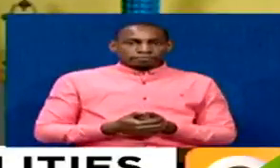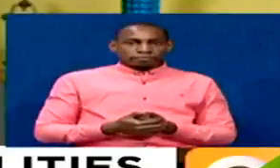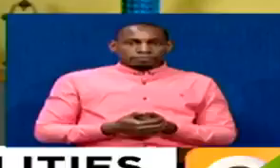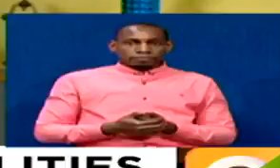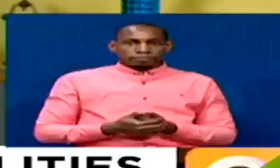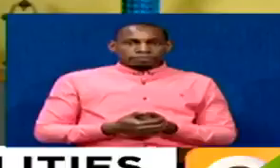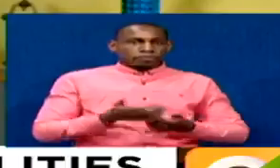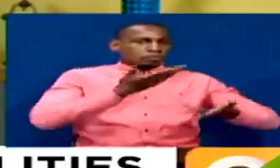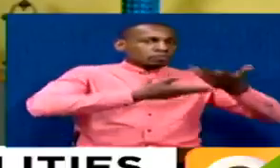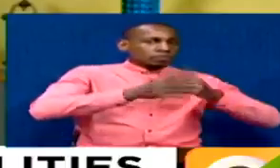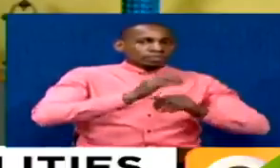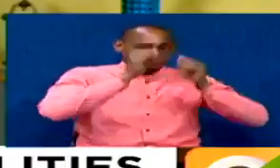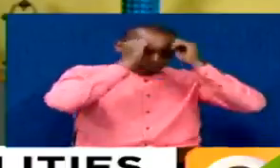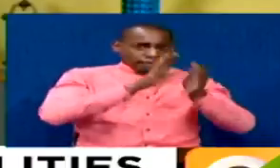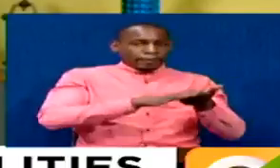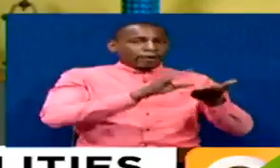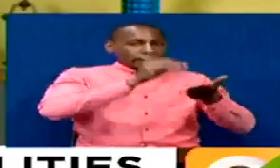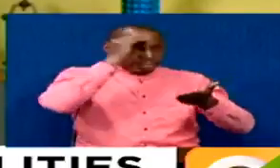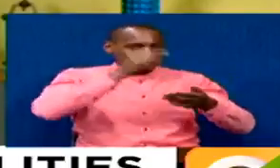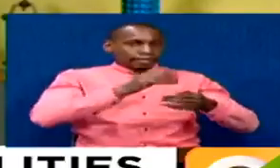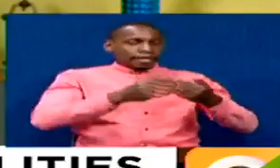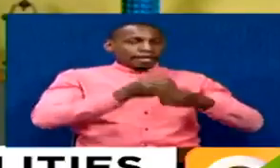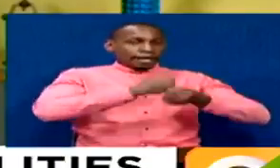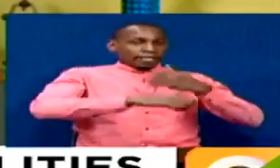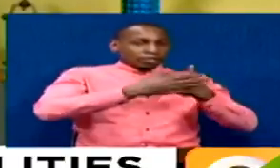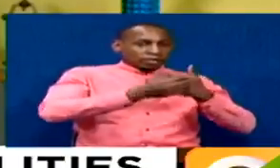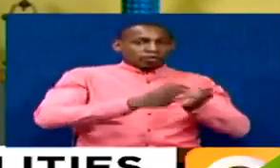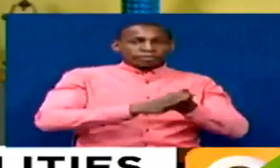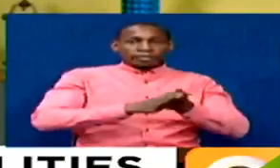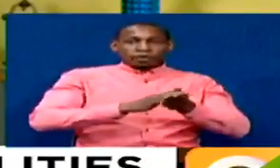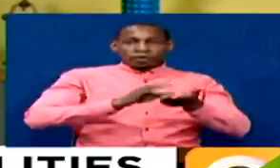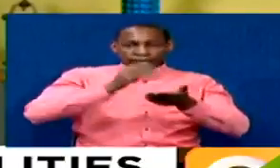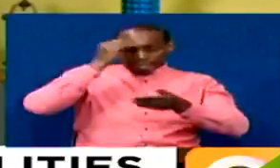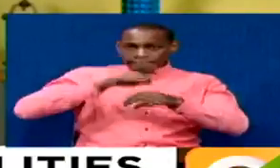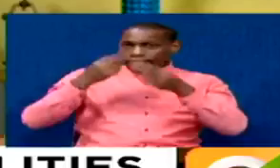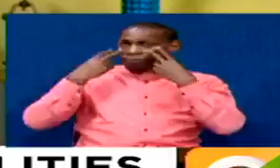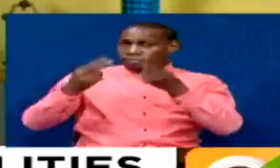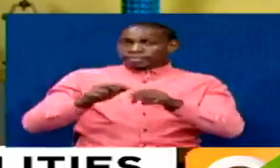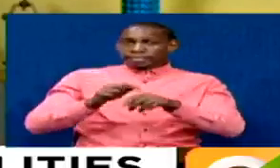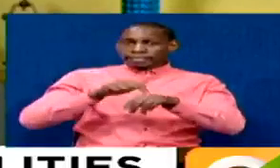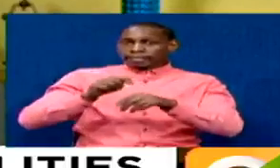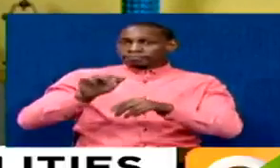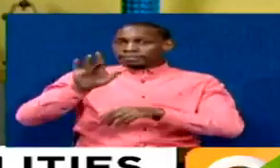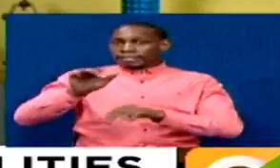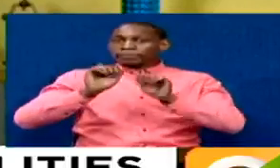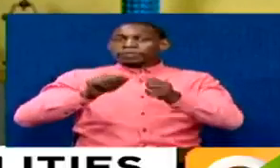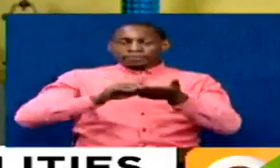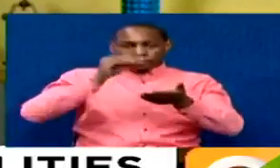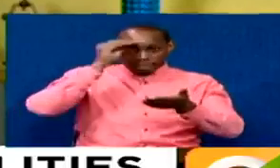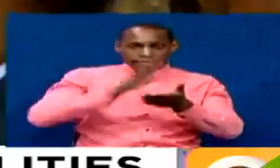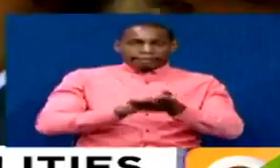talk students. They are students who learn by doing. They are students who learn by seeing, by touching. So you've got to invest in all those